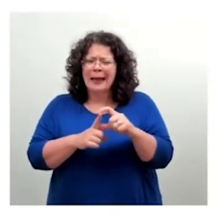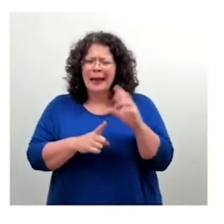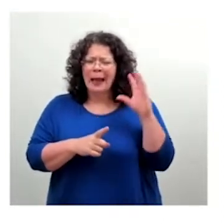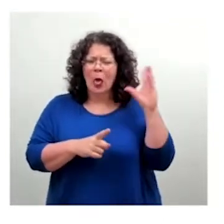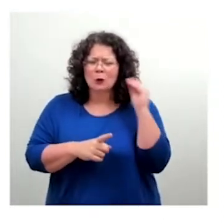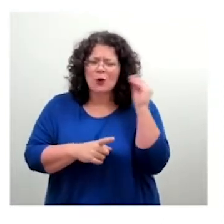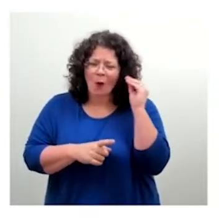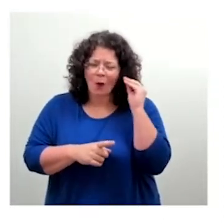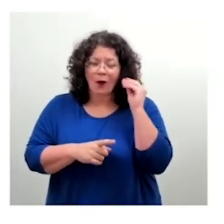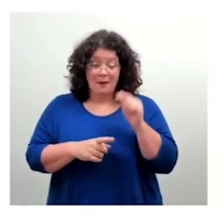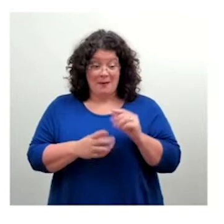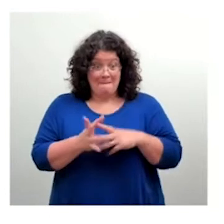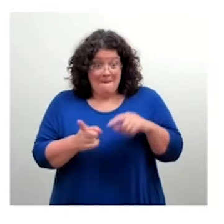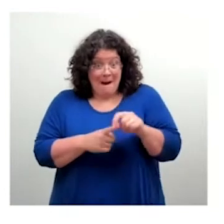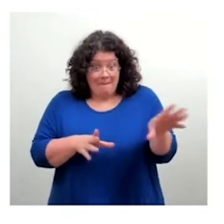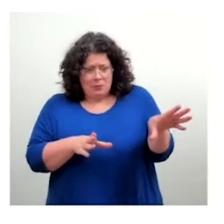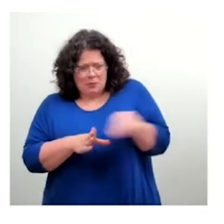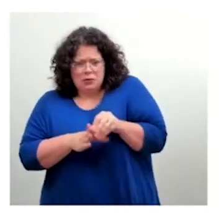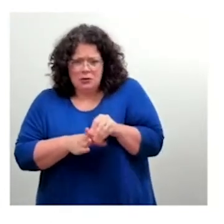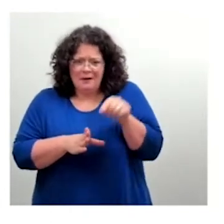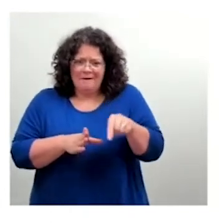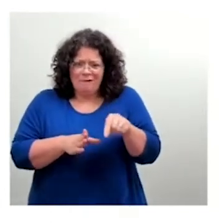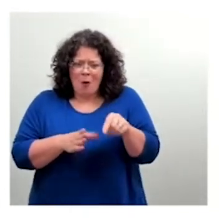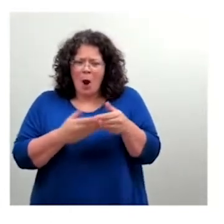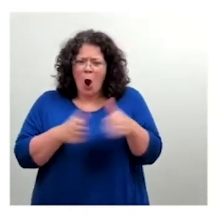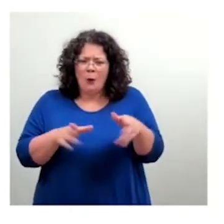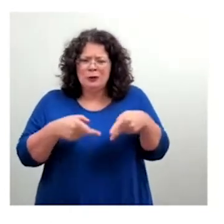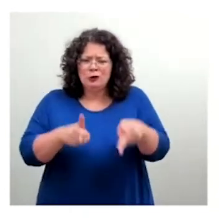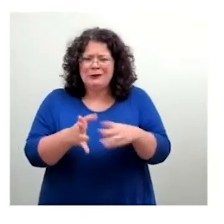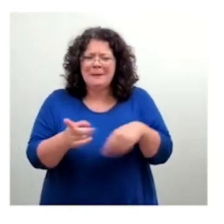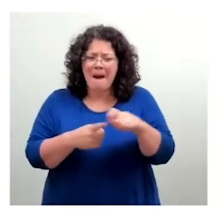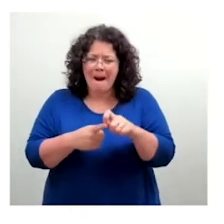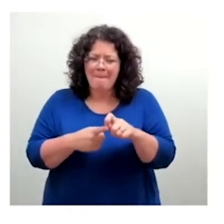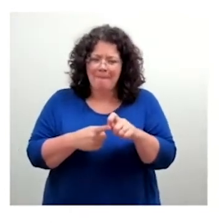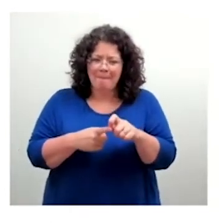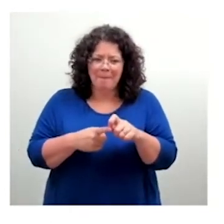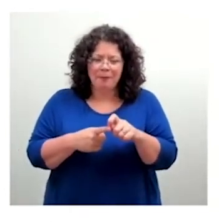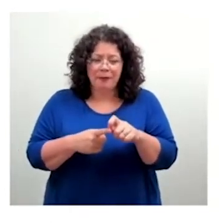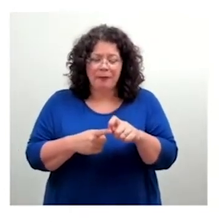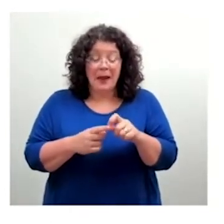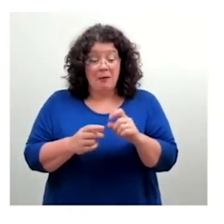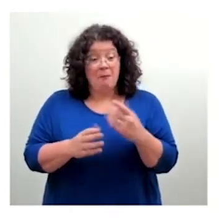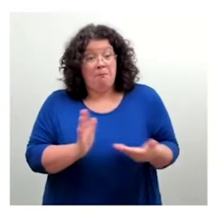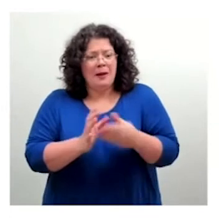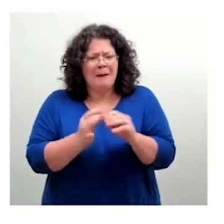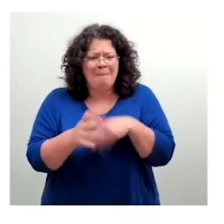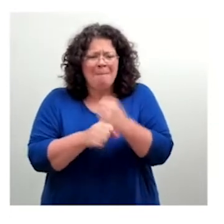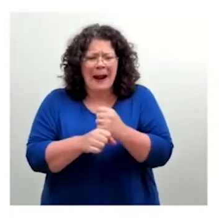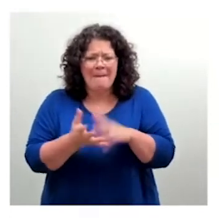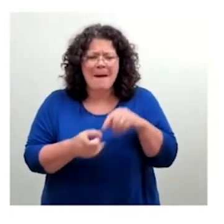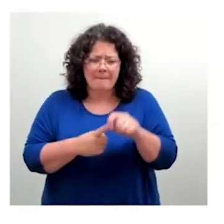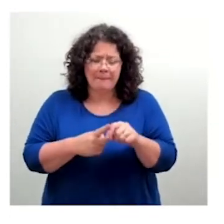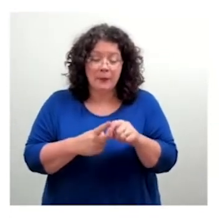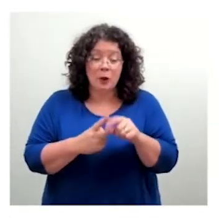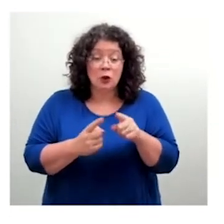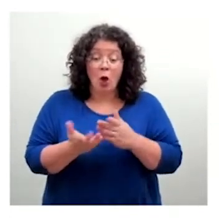guess, what we call a 3D audio stage, and that's presented to the user through a stereo headset. And it changes in real time